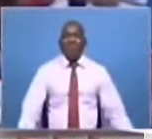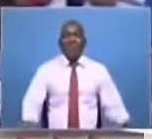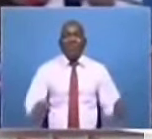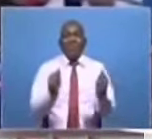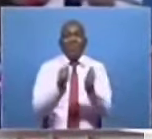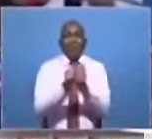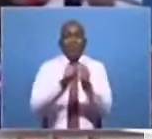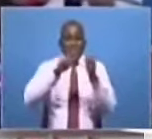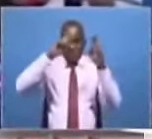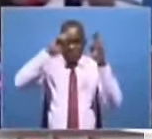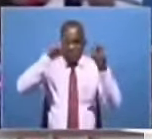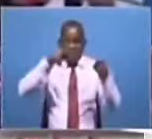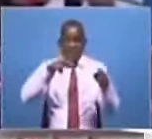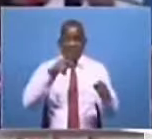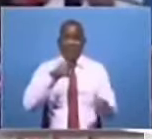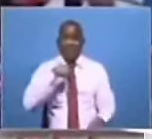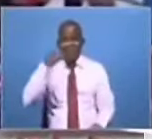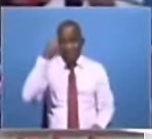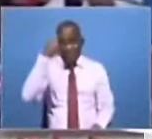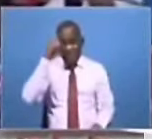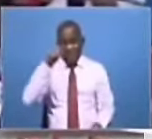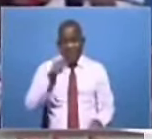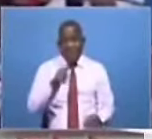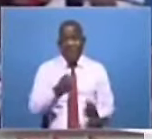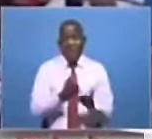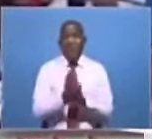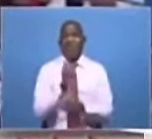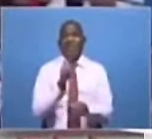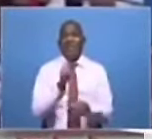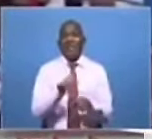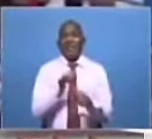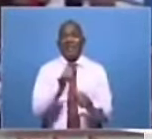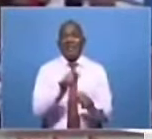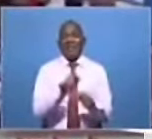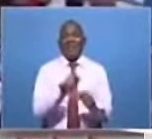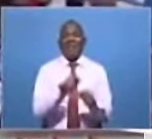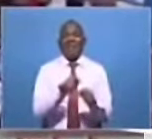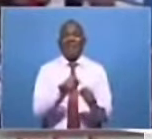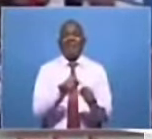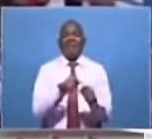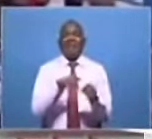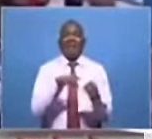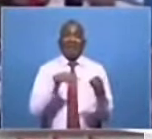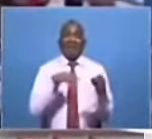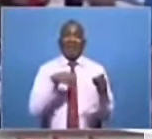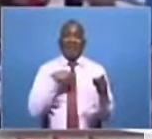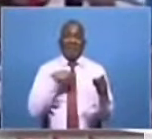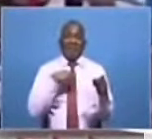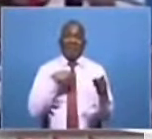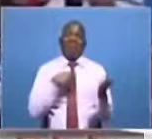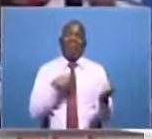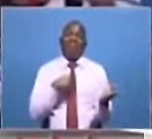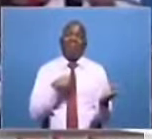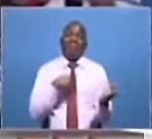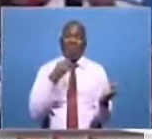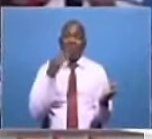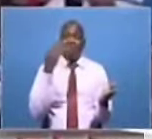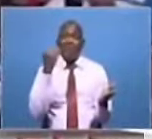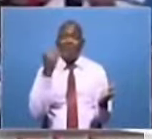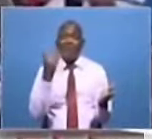respectfully, this, I think, is an appropriate situation where it's really a mixed question. It's a mixed law, in fact,